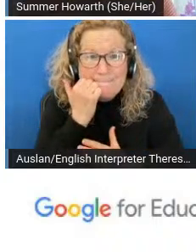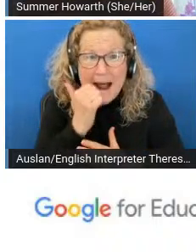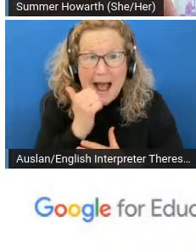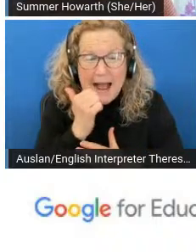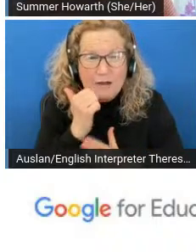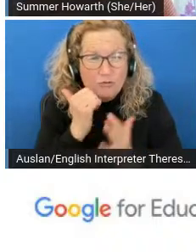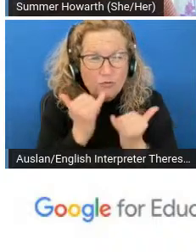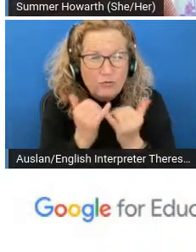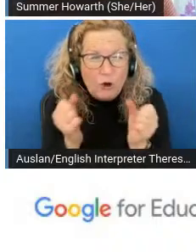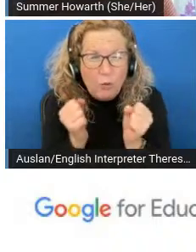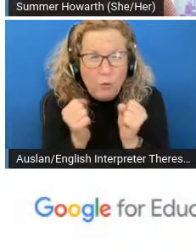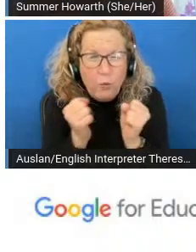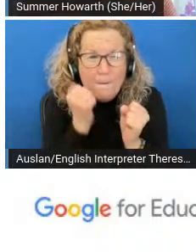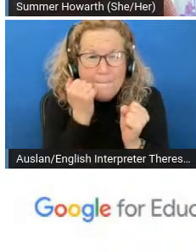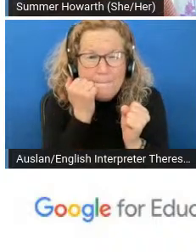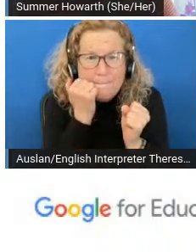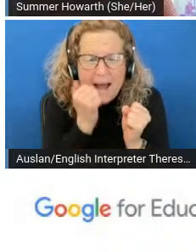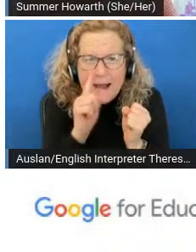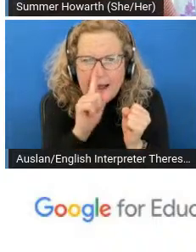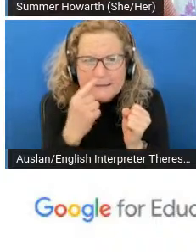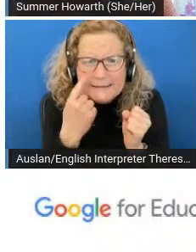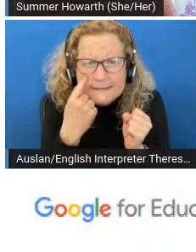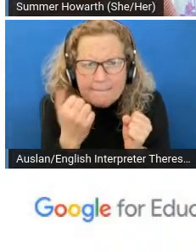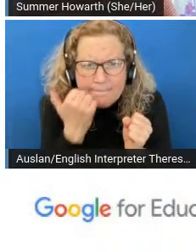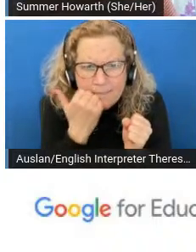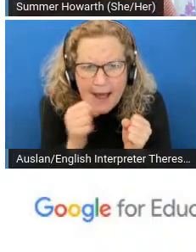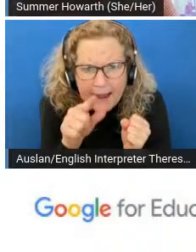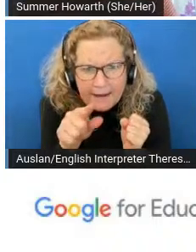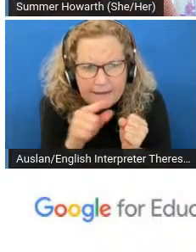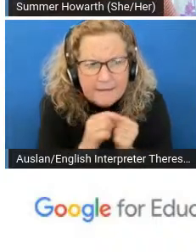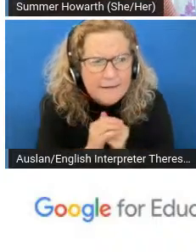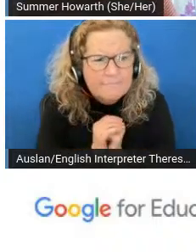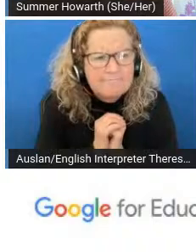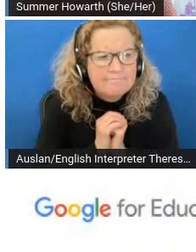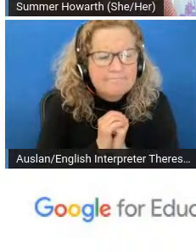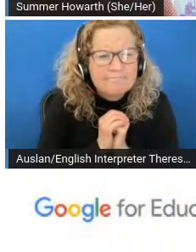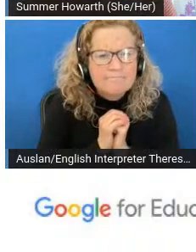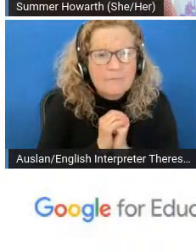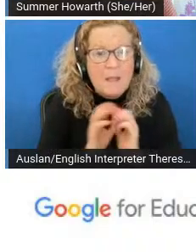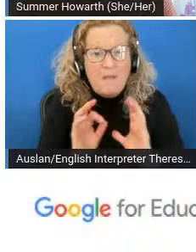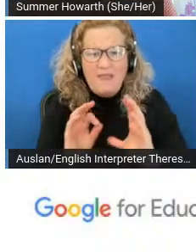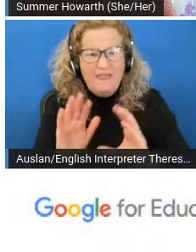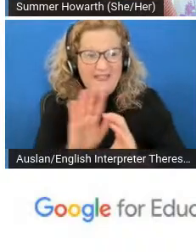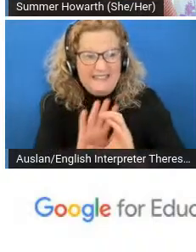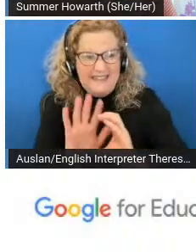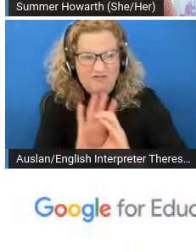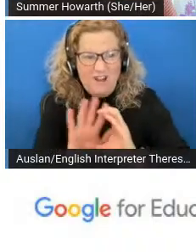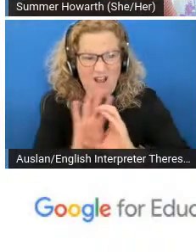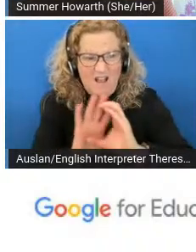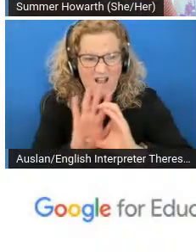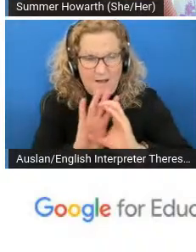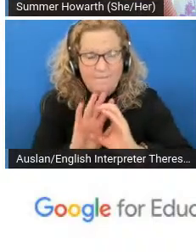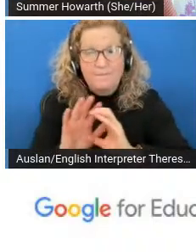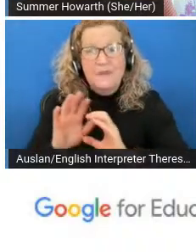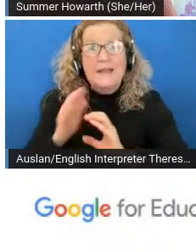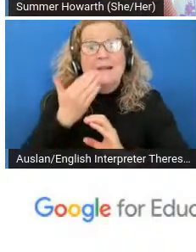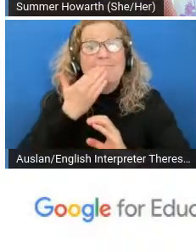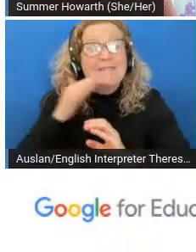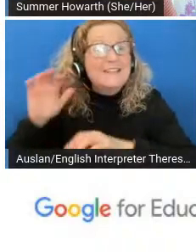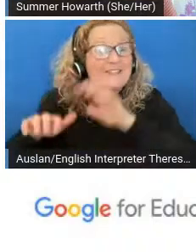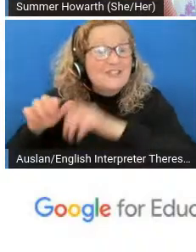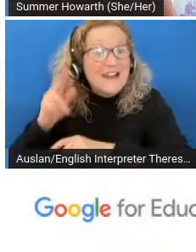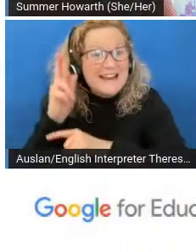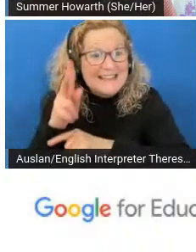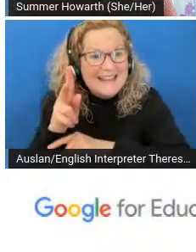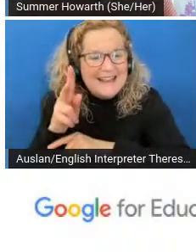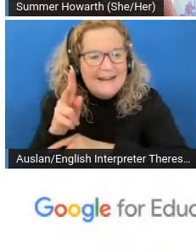and I can't see it here. But let's take this area here. And in the chat again, I would love